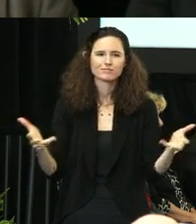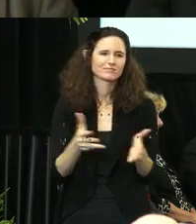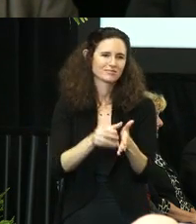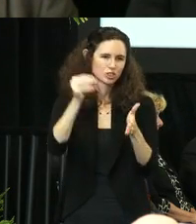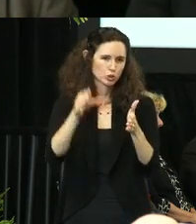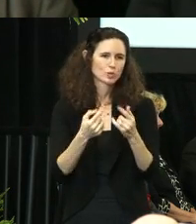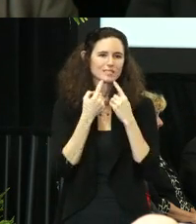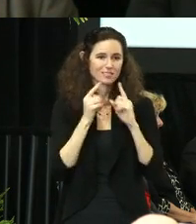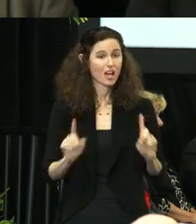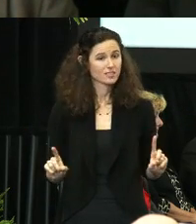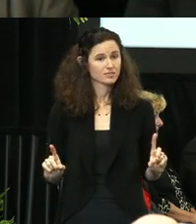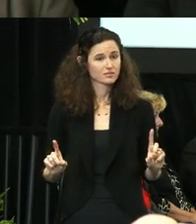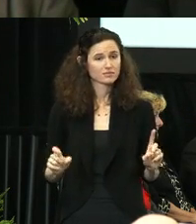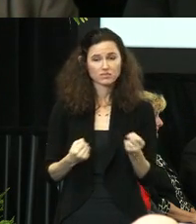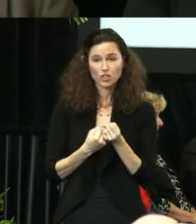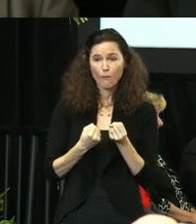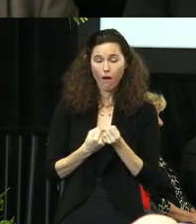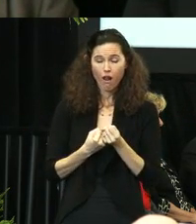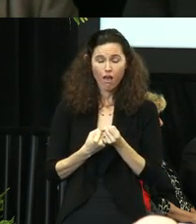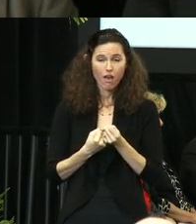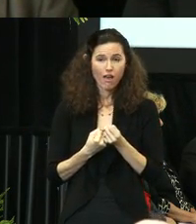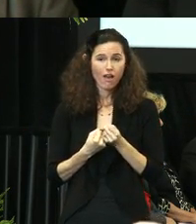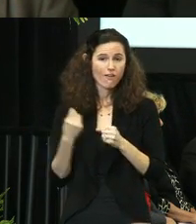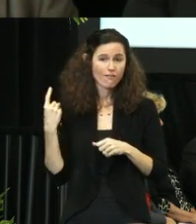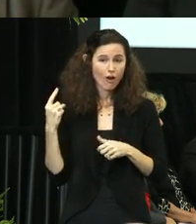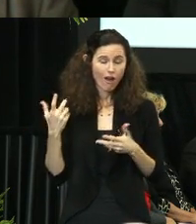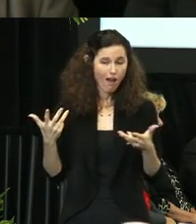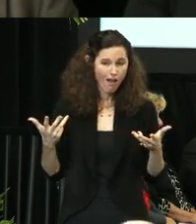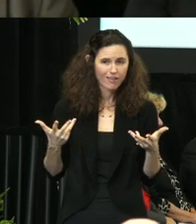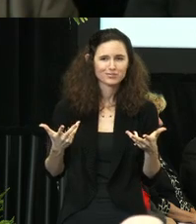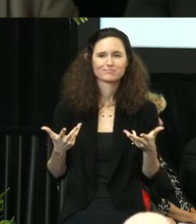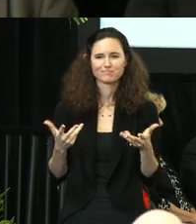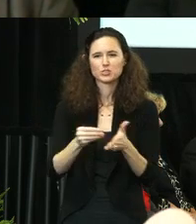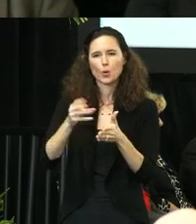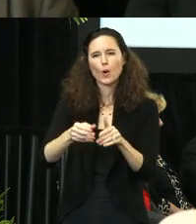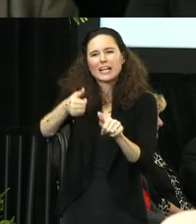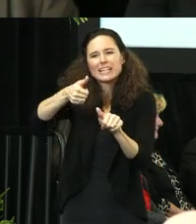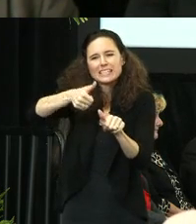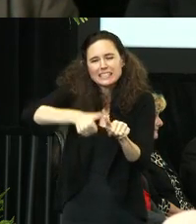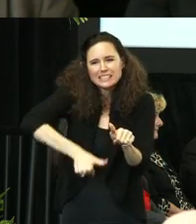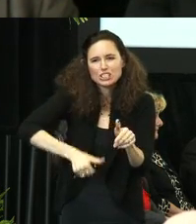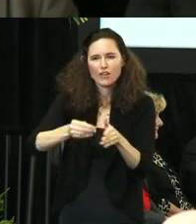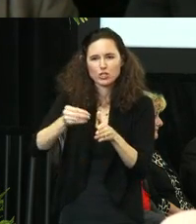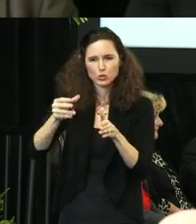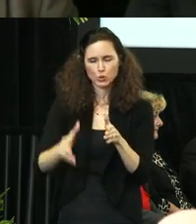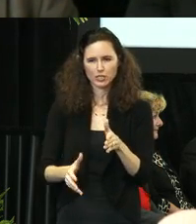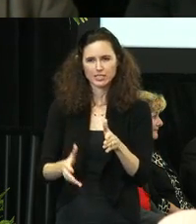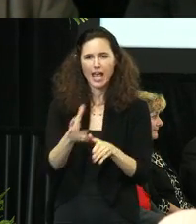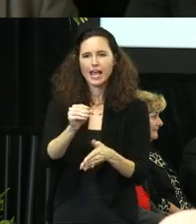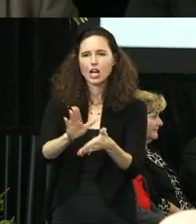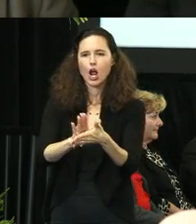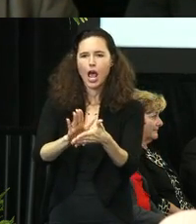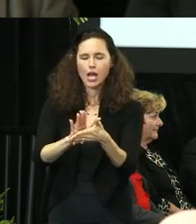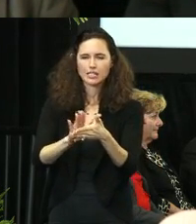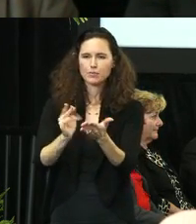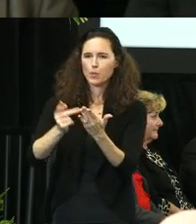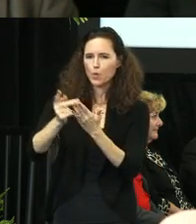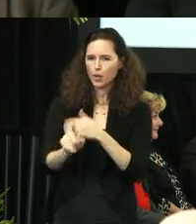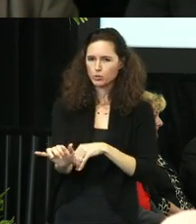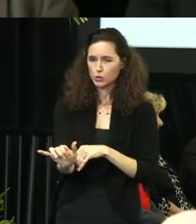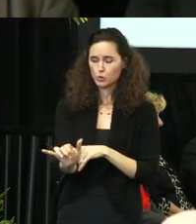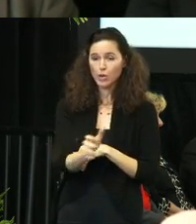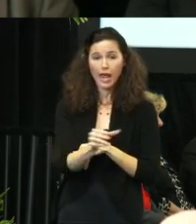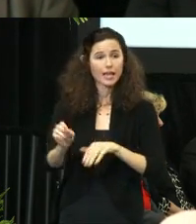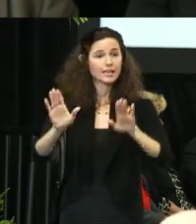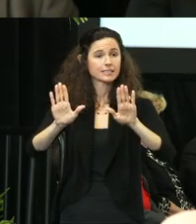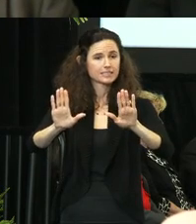through supporting each of you, our students, and our academic programming, and the